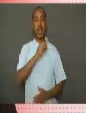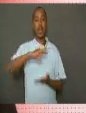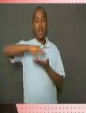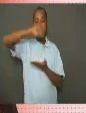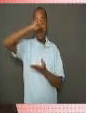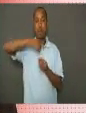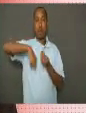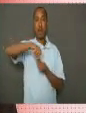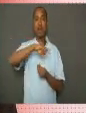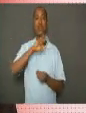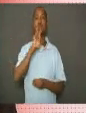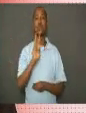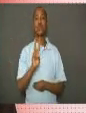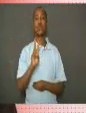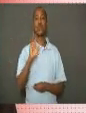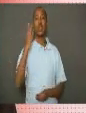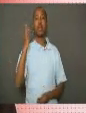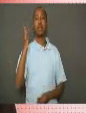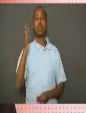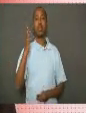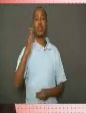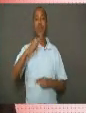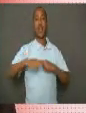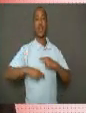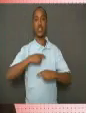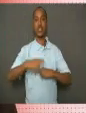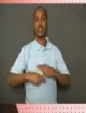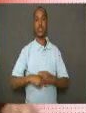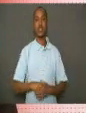learned about two types of reactions: